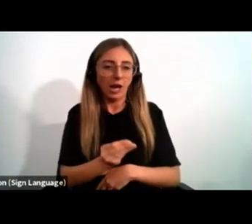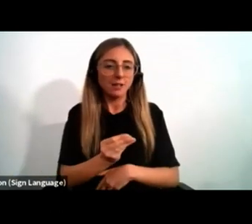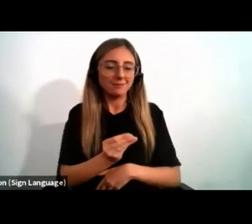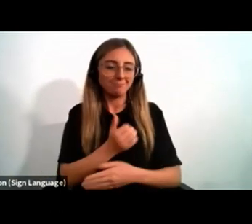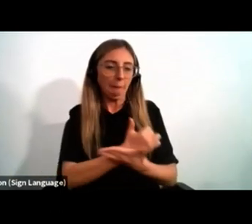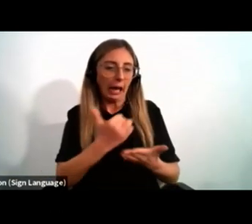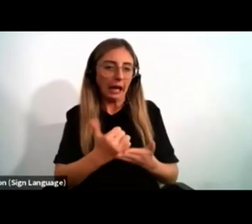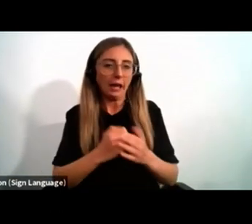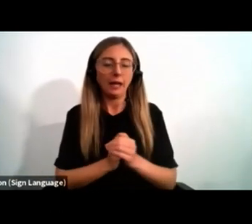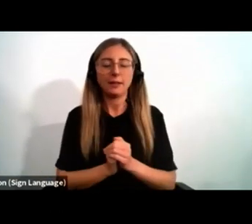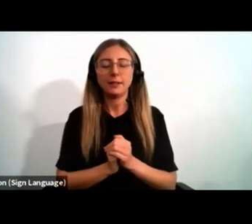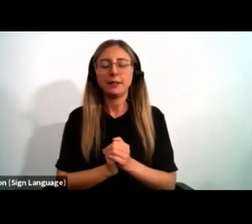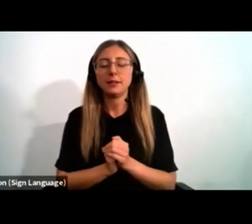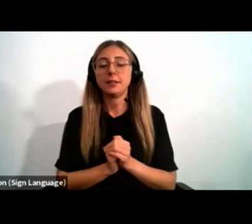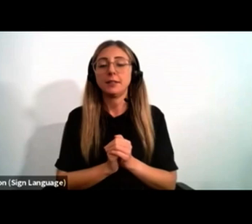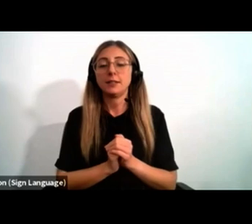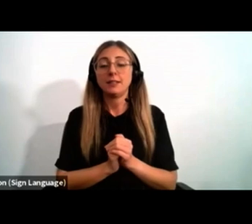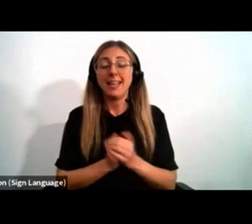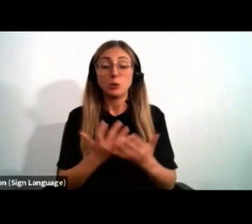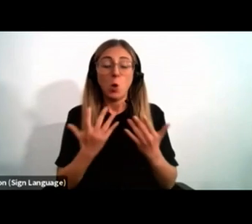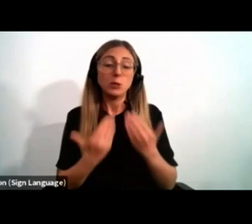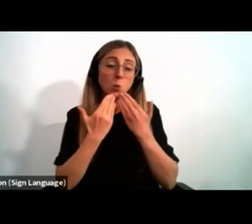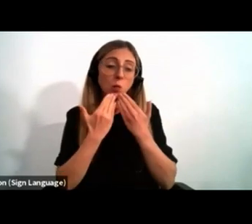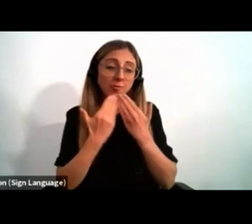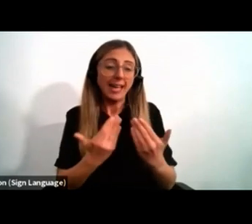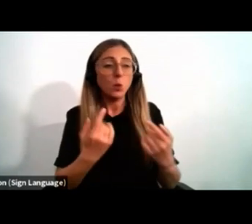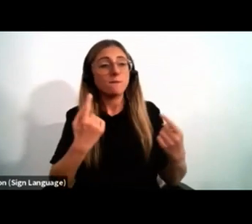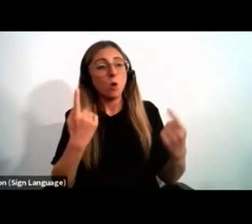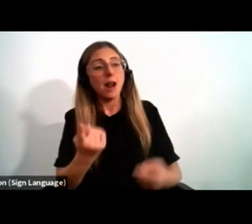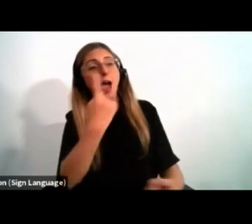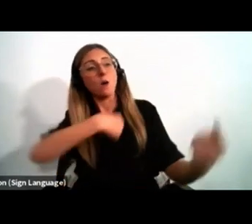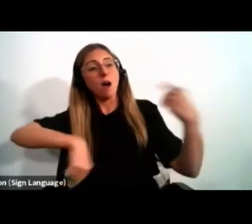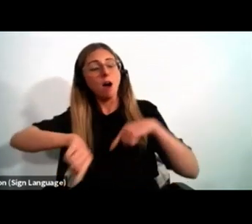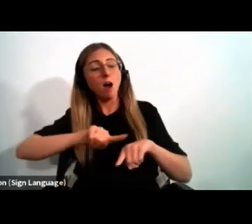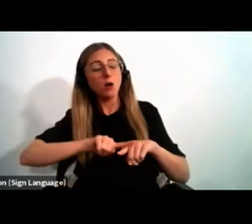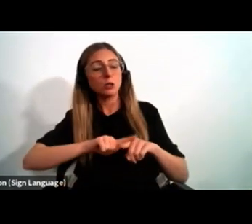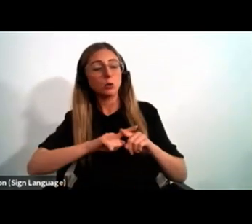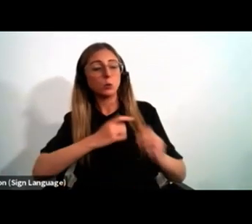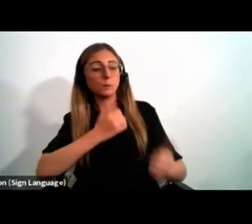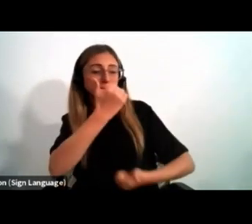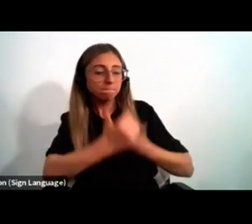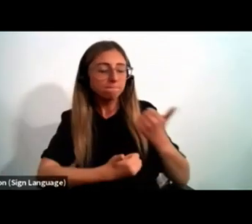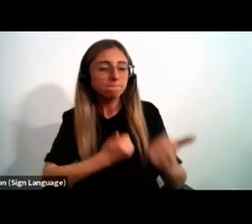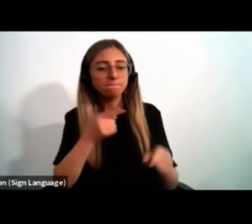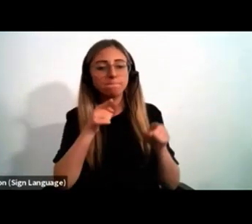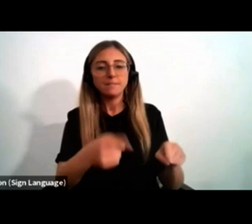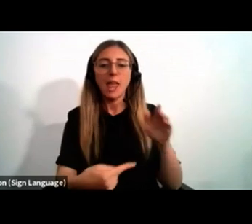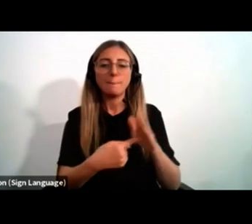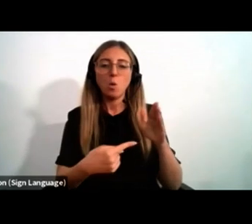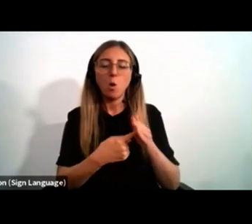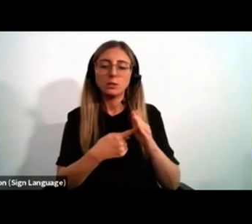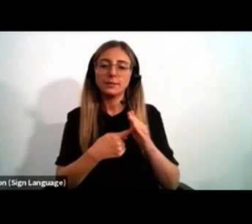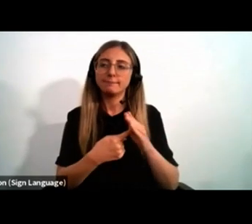Bank. In this regard, I would like to thank you for allowing us to honor the vital aspect of this